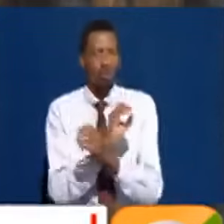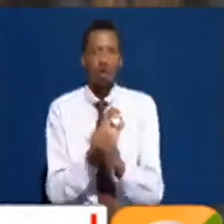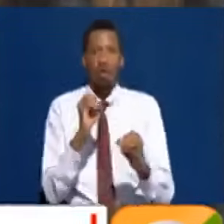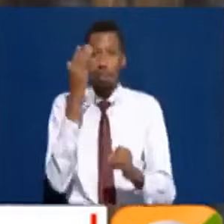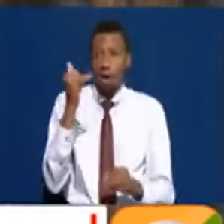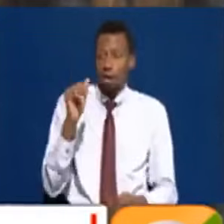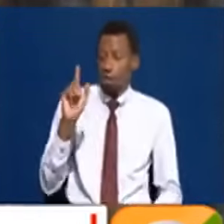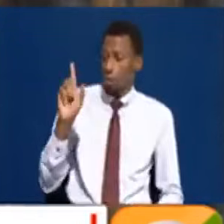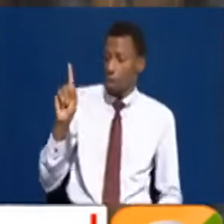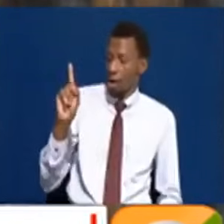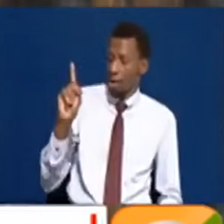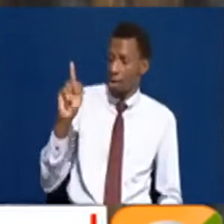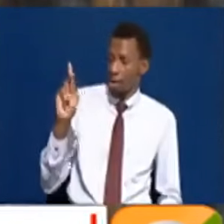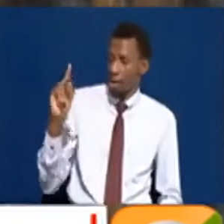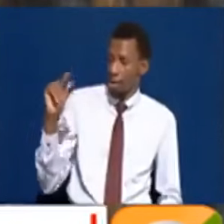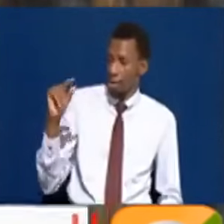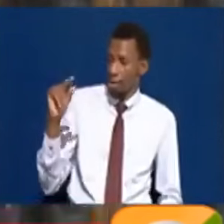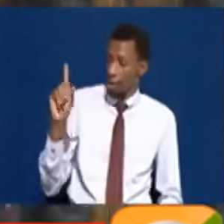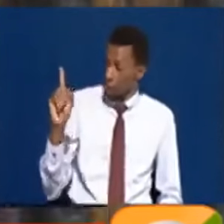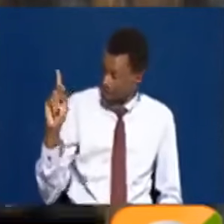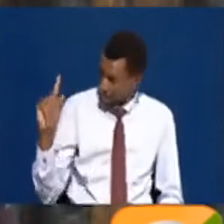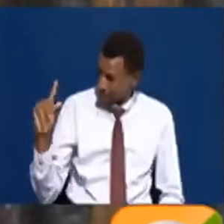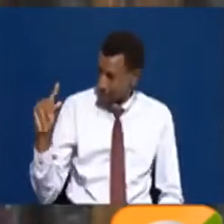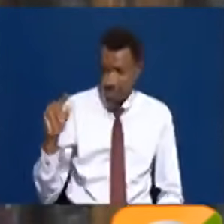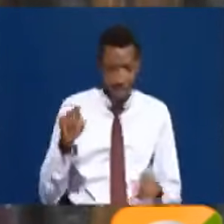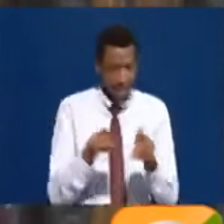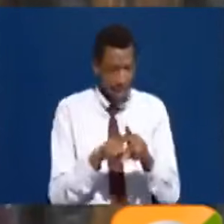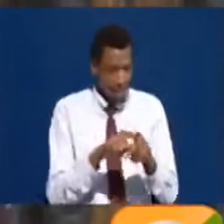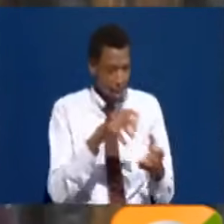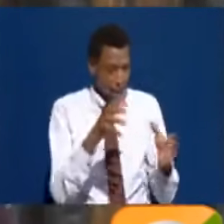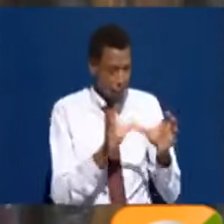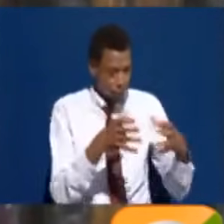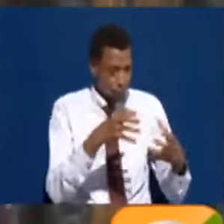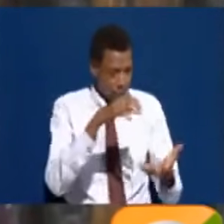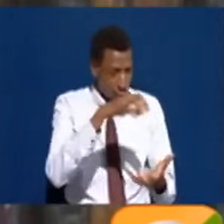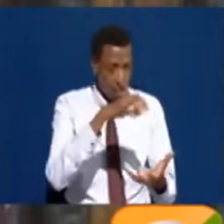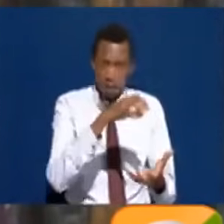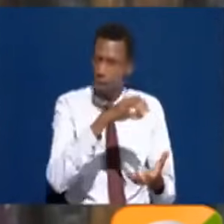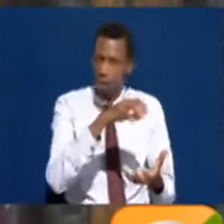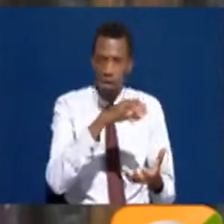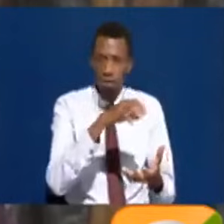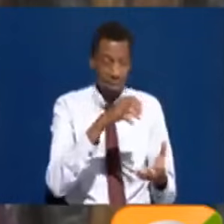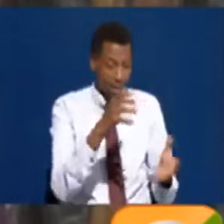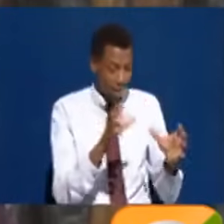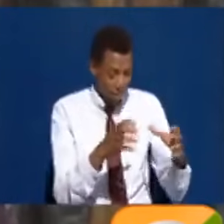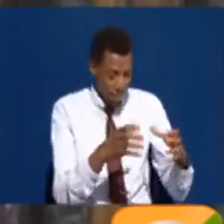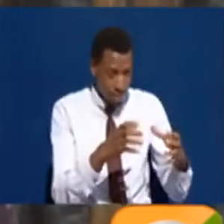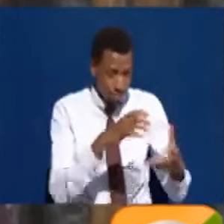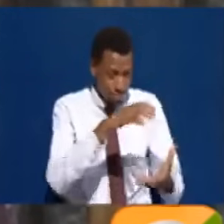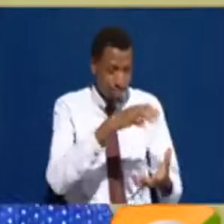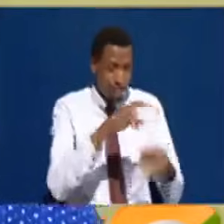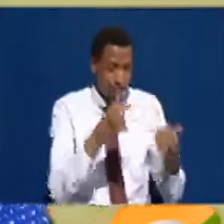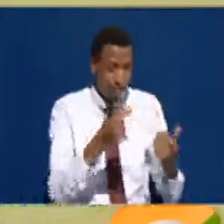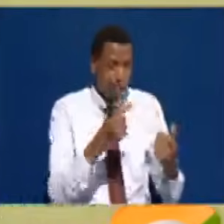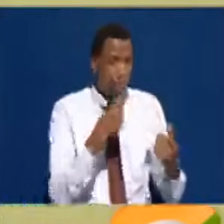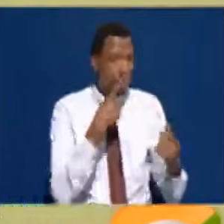ndio inatoka na kilo moja ni kilo moja sio gorogoro. Gorogoro ni 170, 160, 150 na